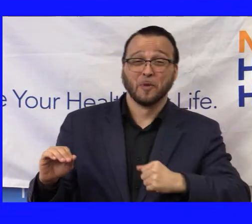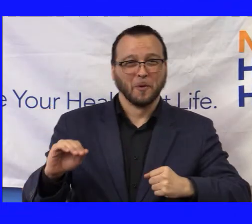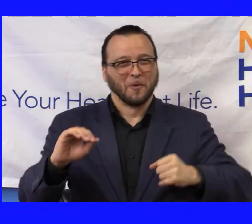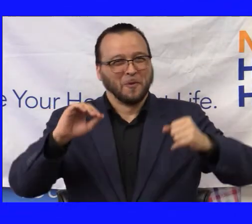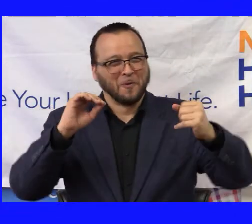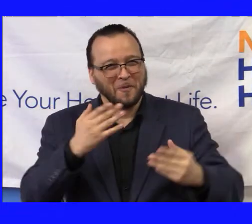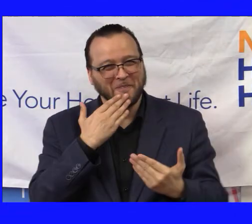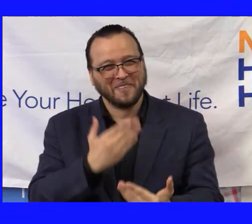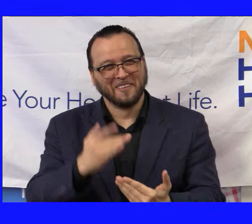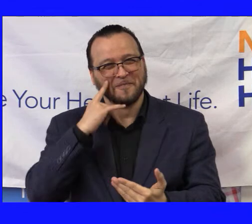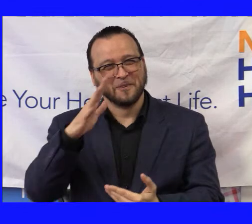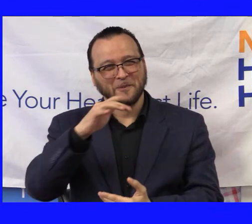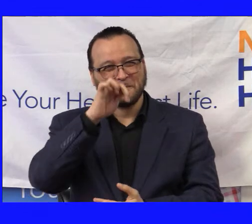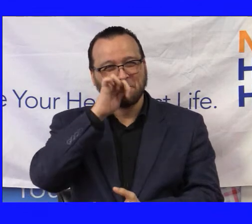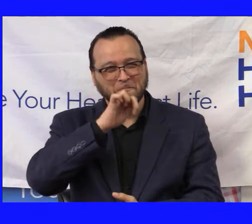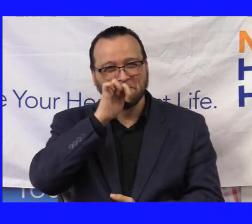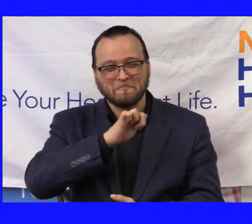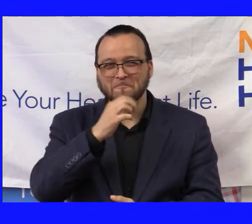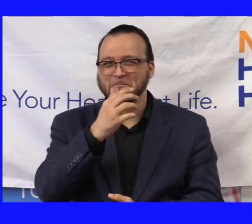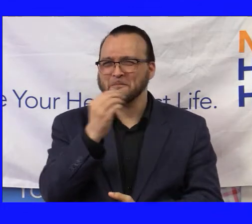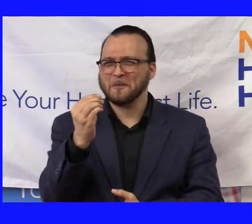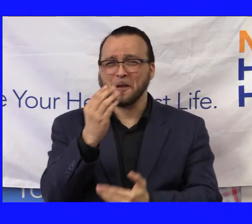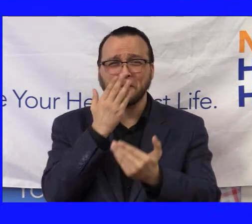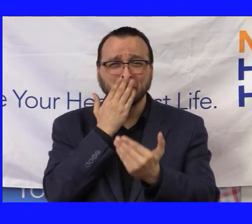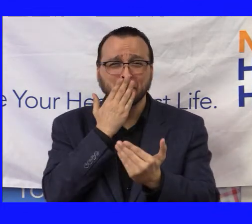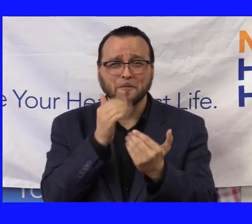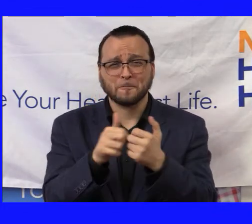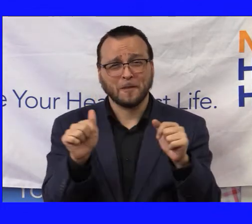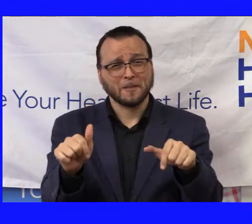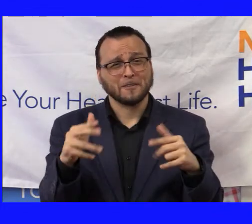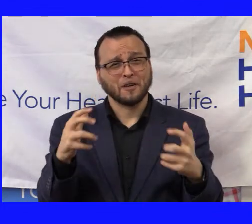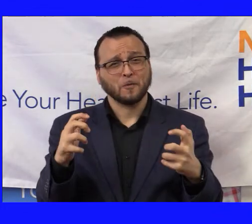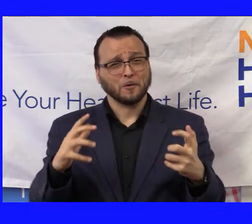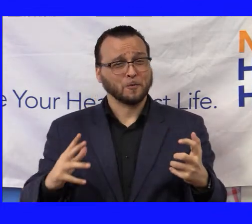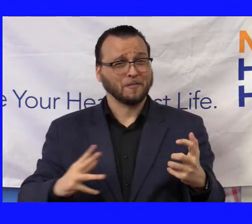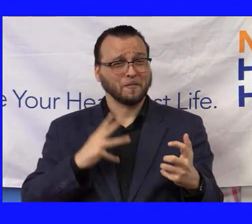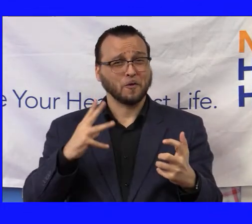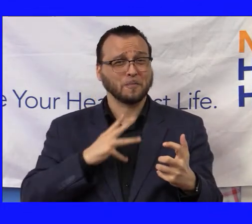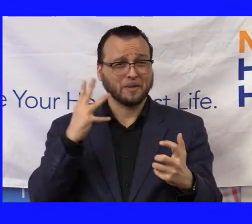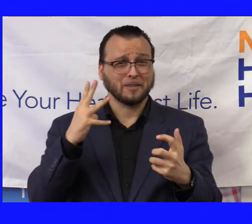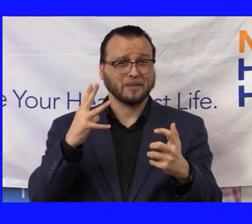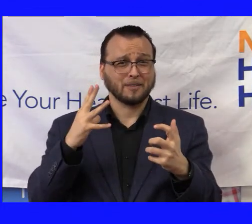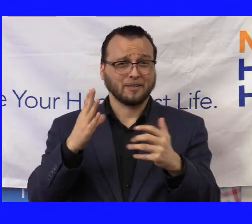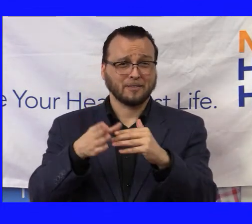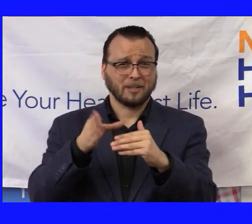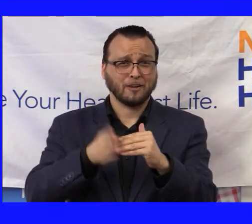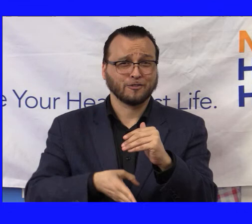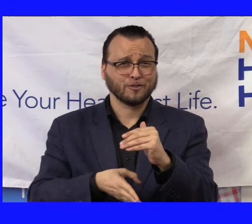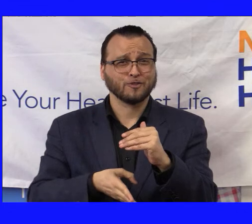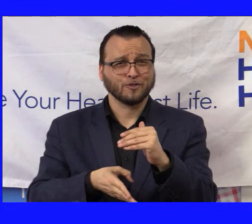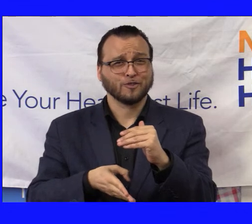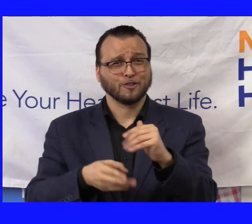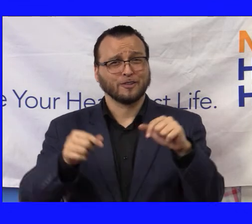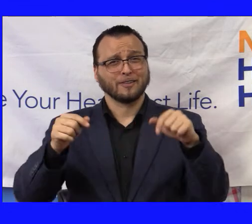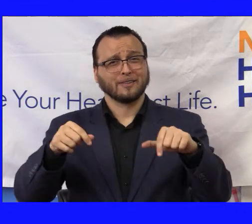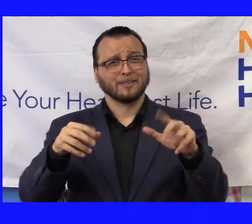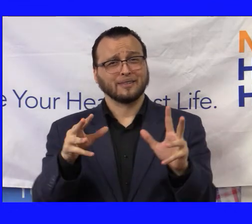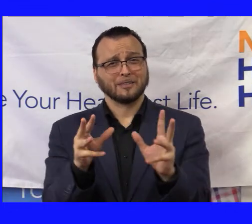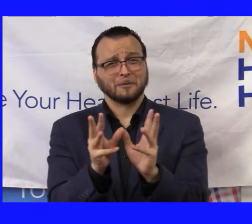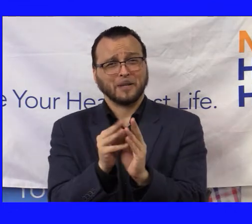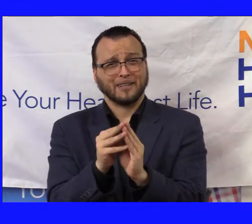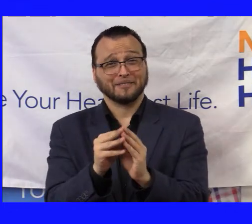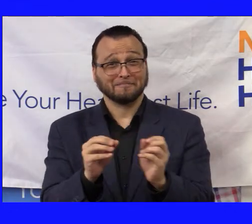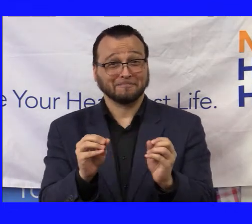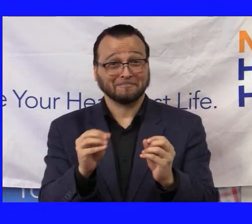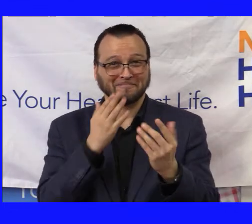patience, and thank you. And with this, I would like to formally adjourn this meeting. Thank